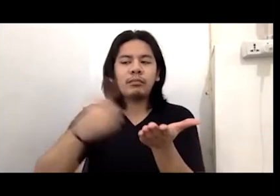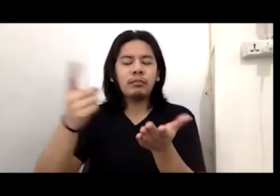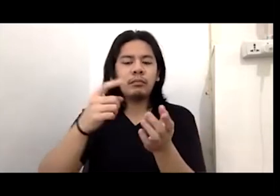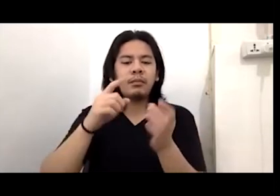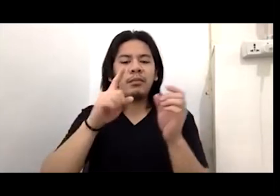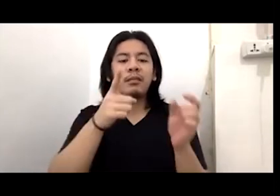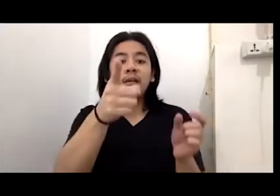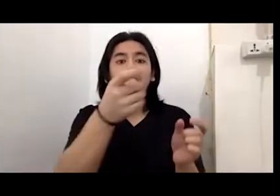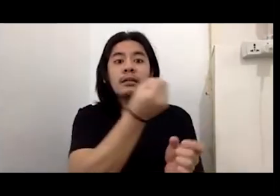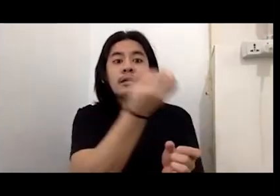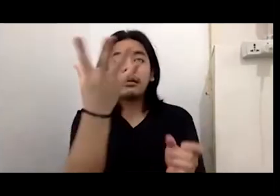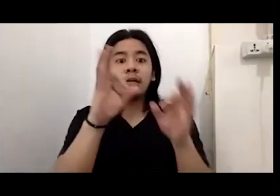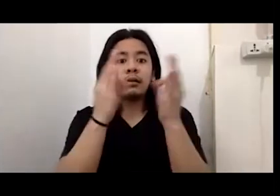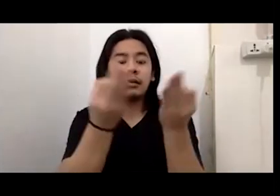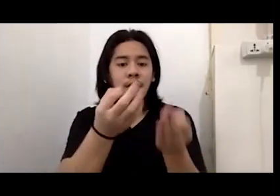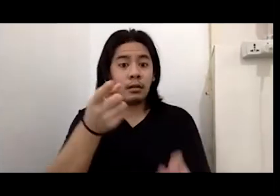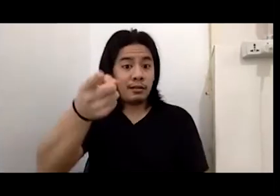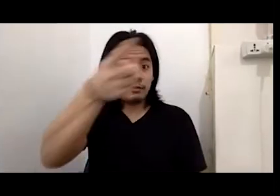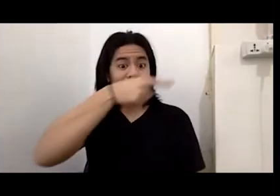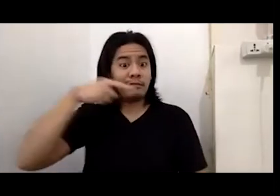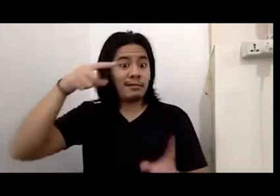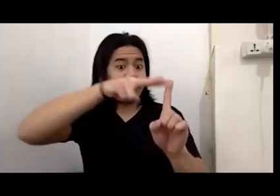perhaps it was Friday, but anyway, we were discussing